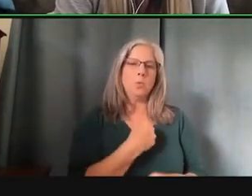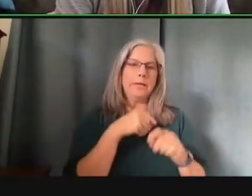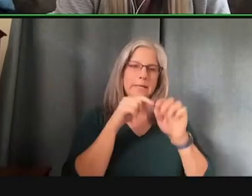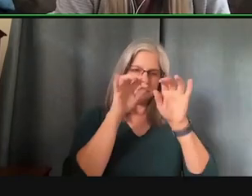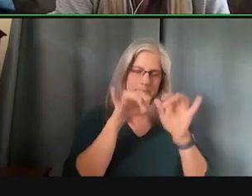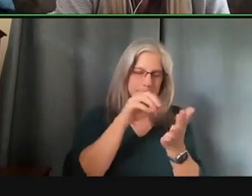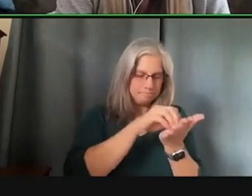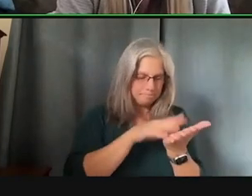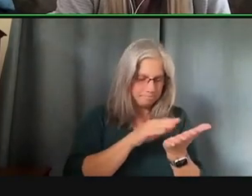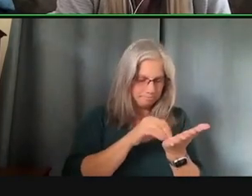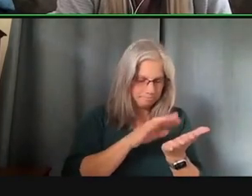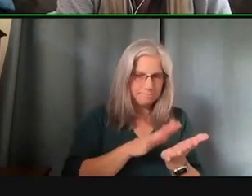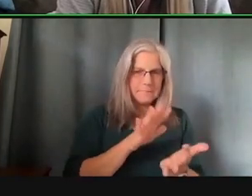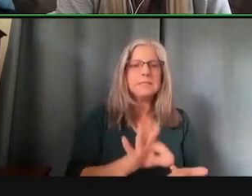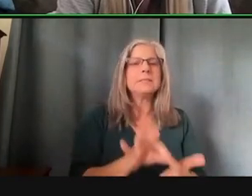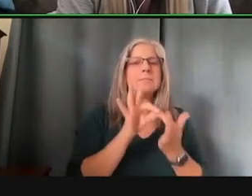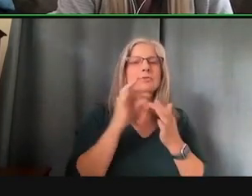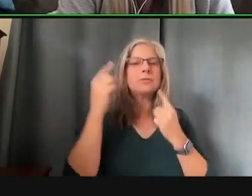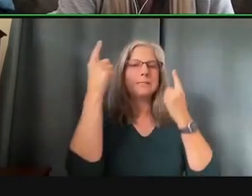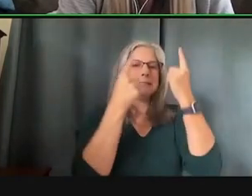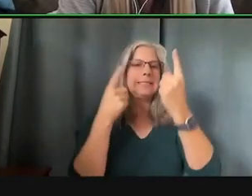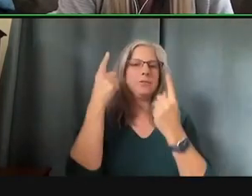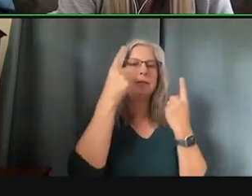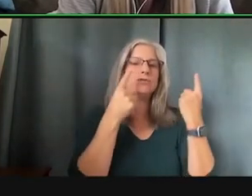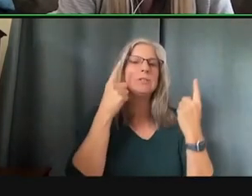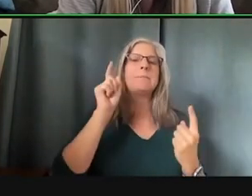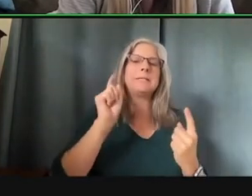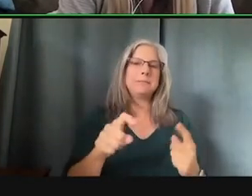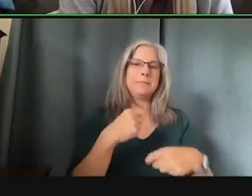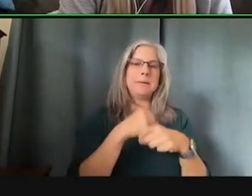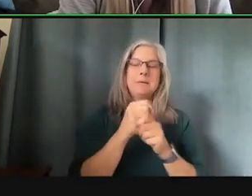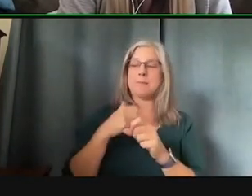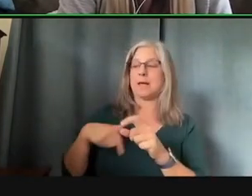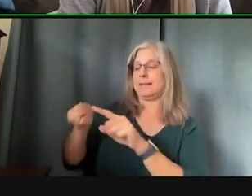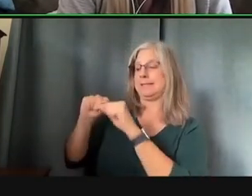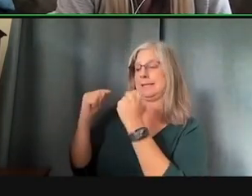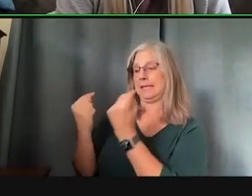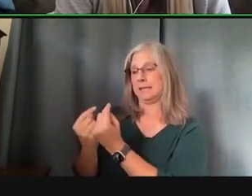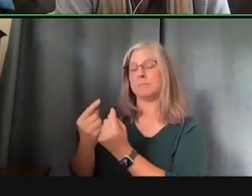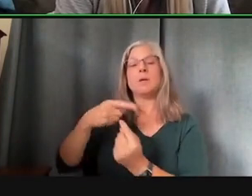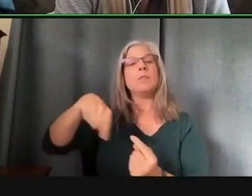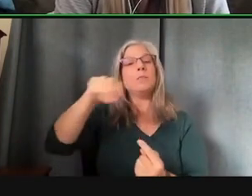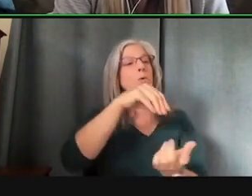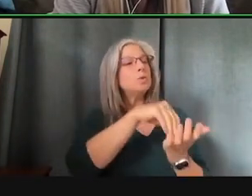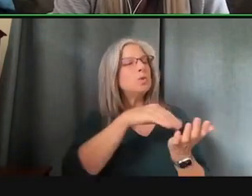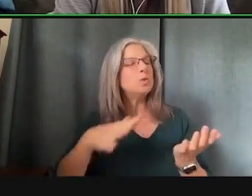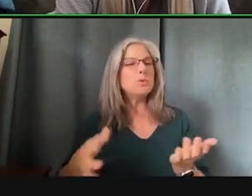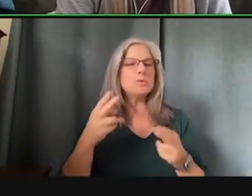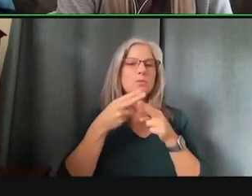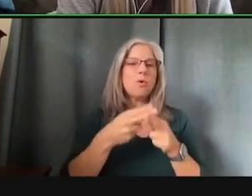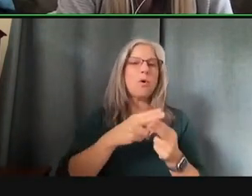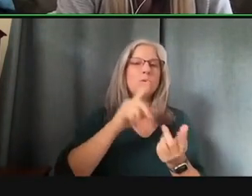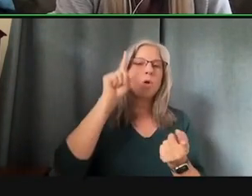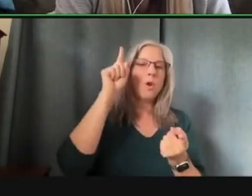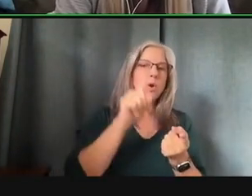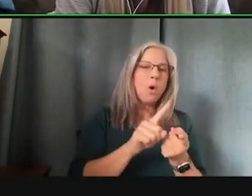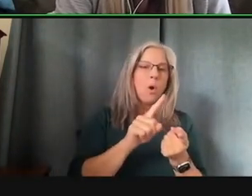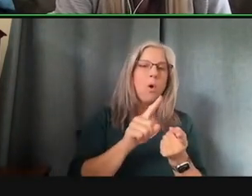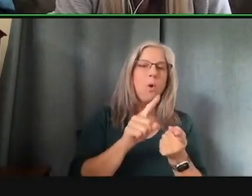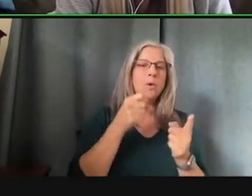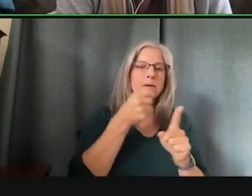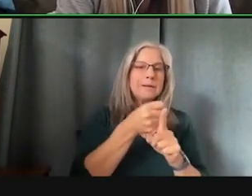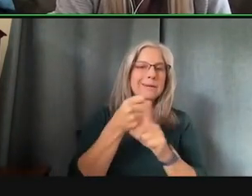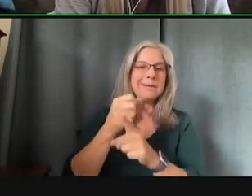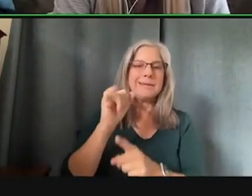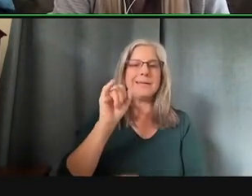special considerations that must be made by the IEP team for students with low incidence disabilities. But this is